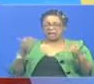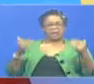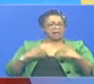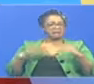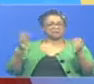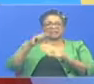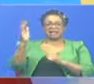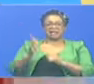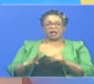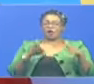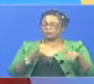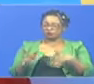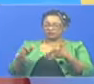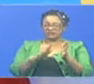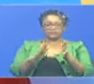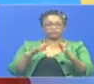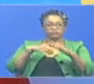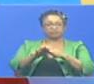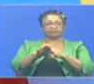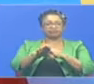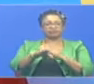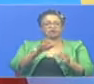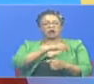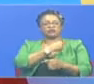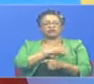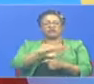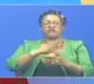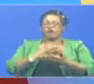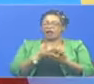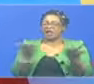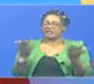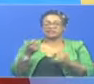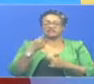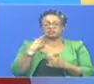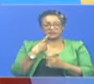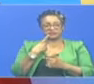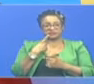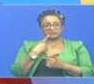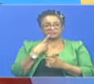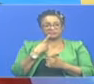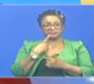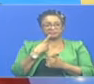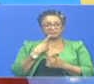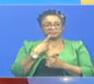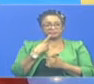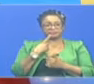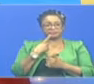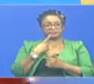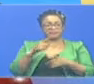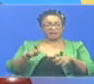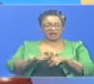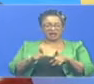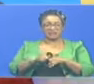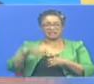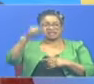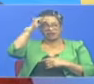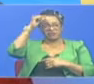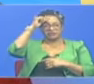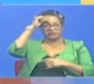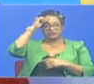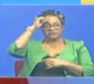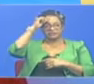to visit our health facilities for treatment of other conditions. As government,